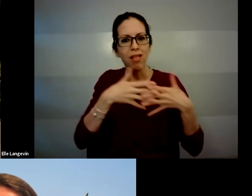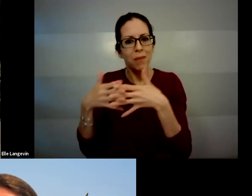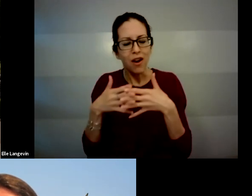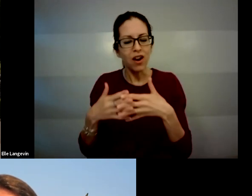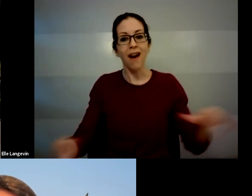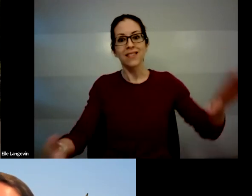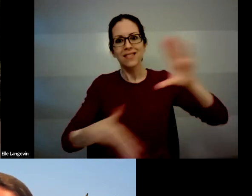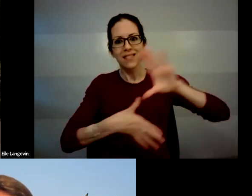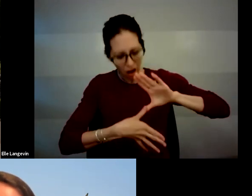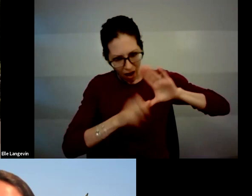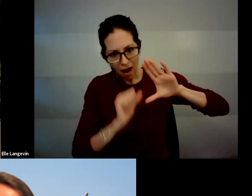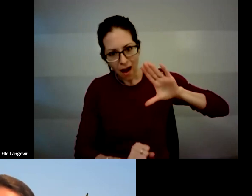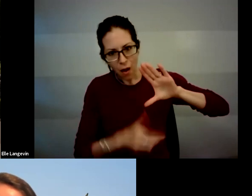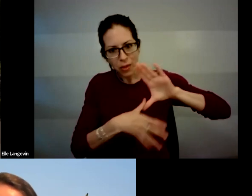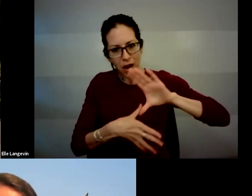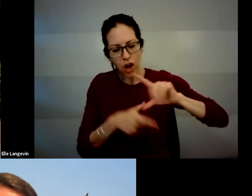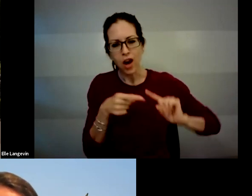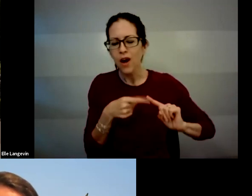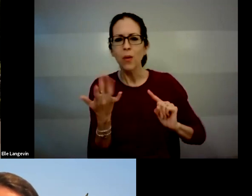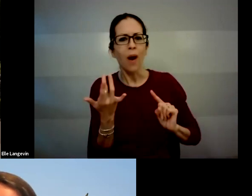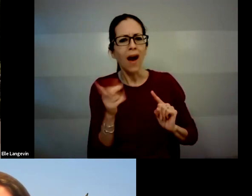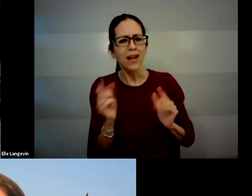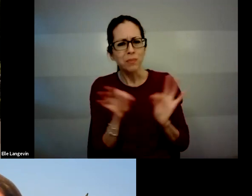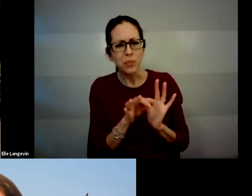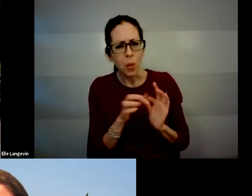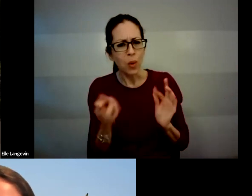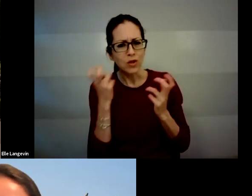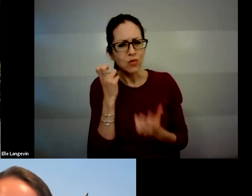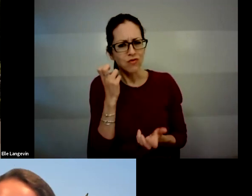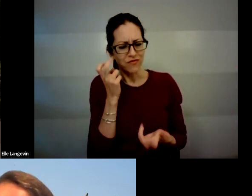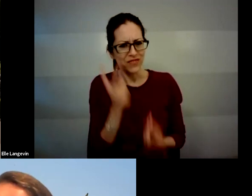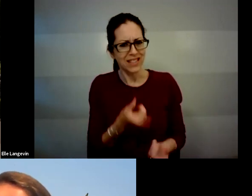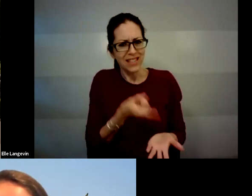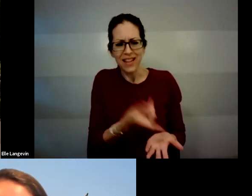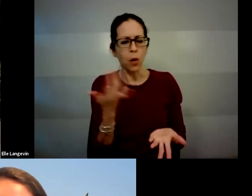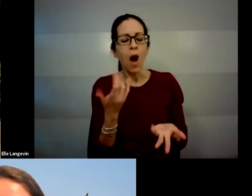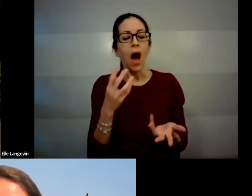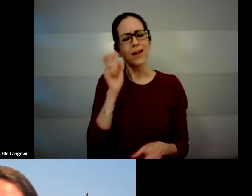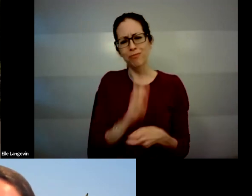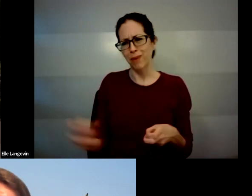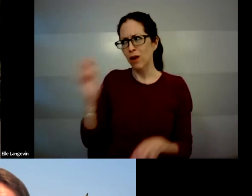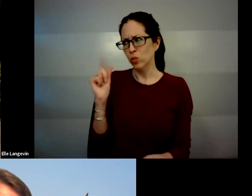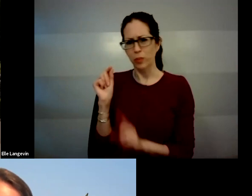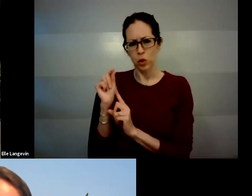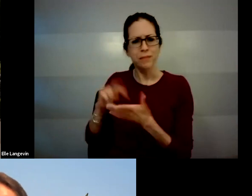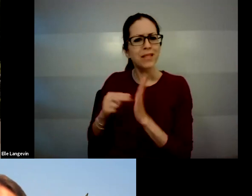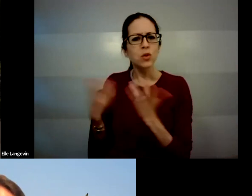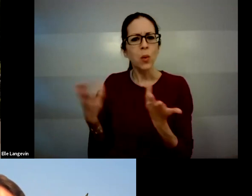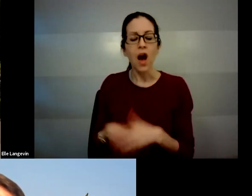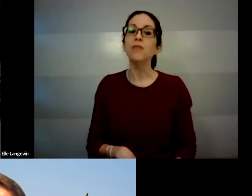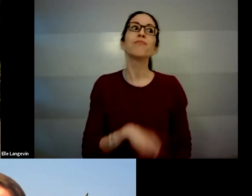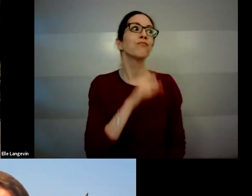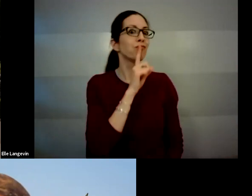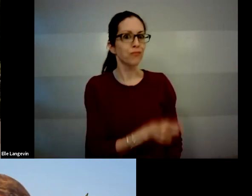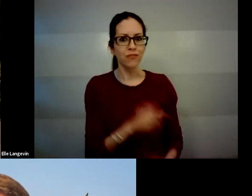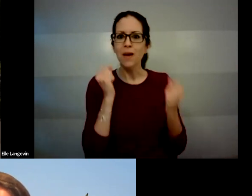bird is and why these locations are so important? Yeah, so there's lots of different types of birds with different life